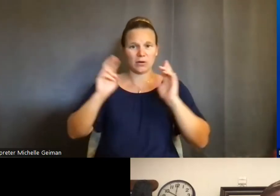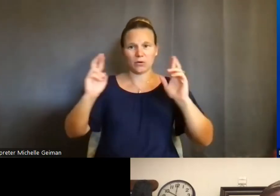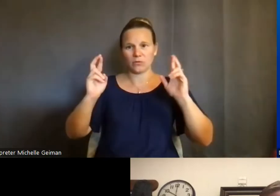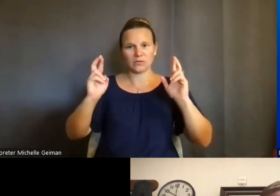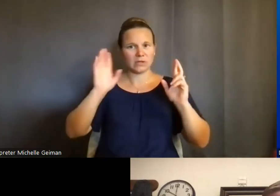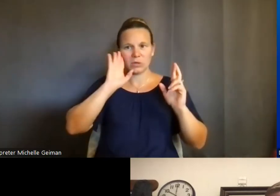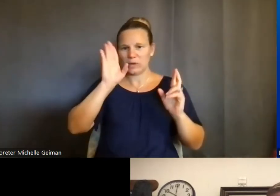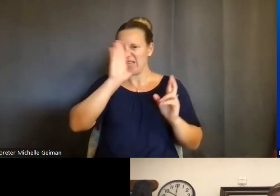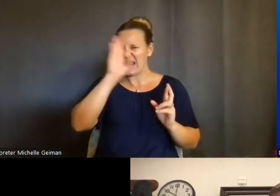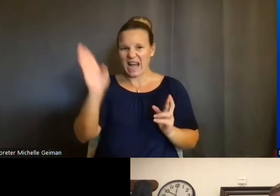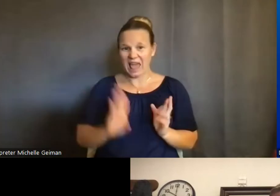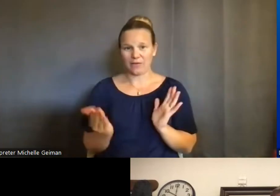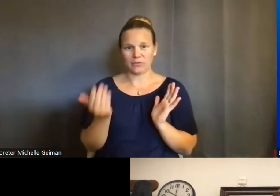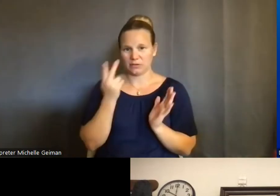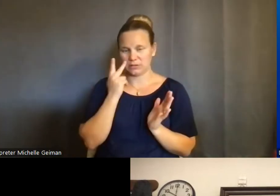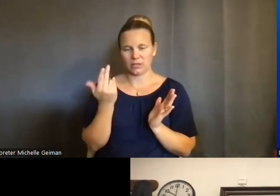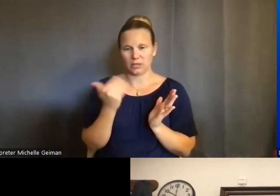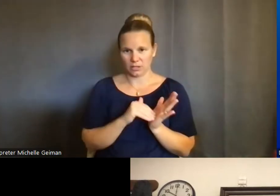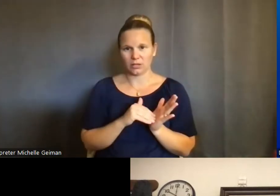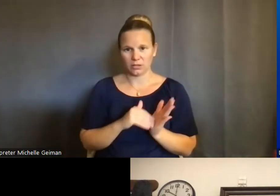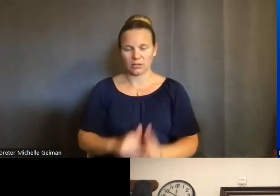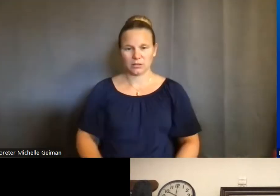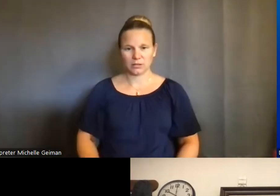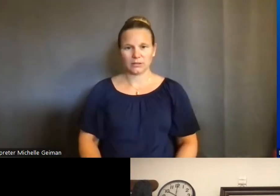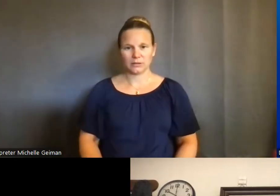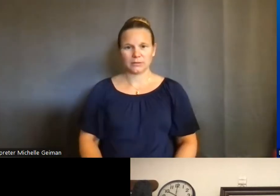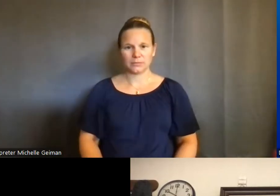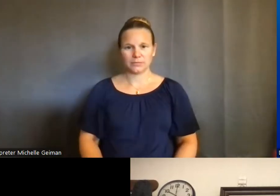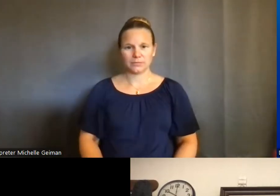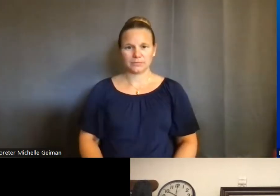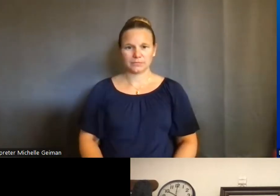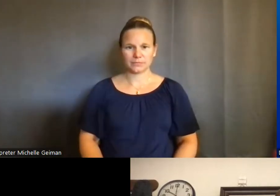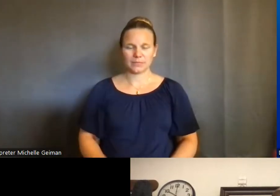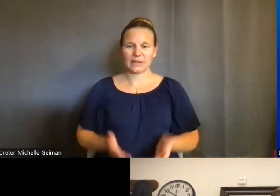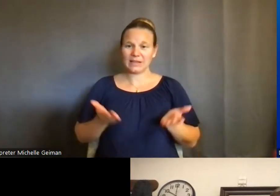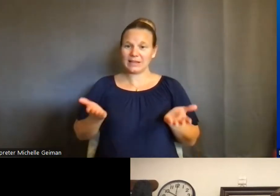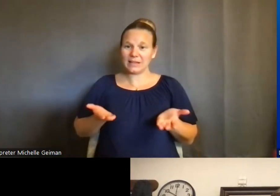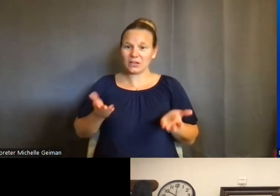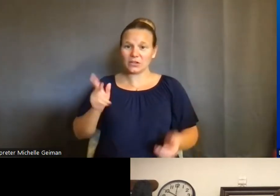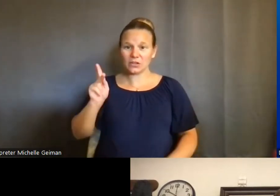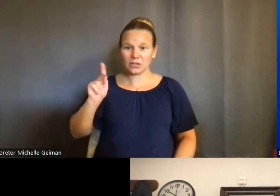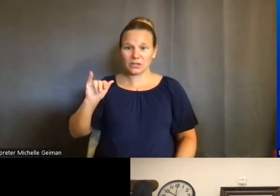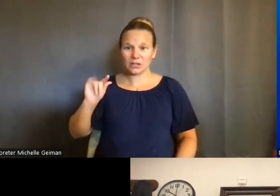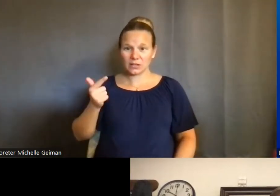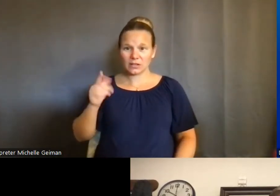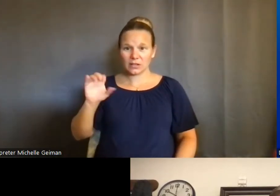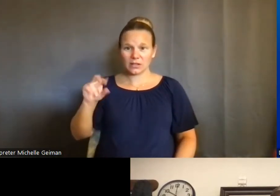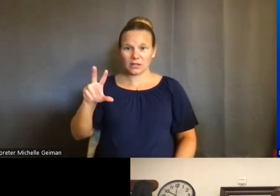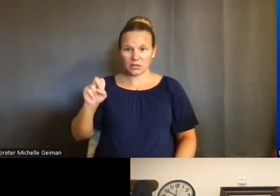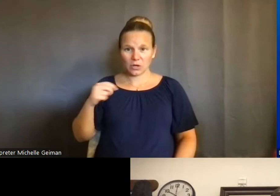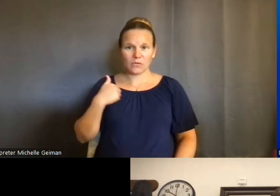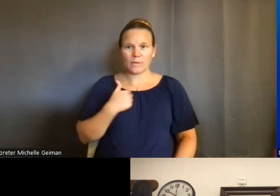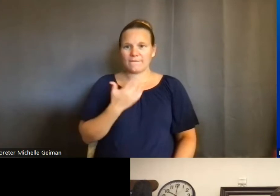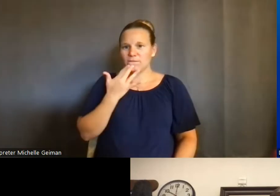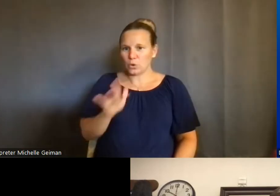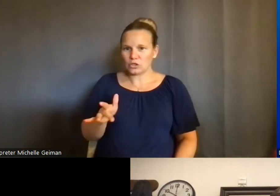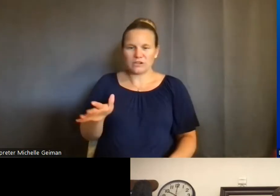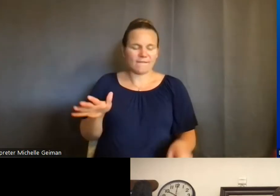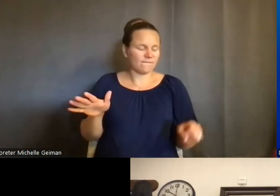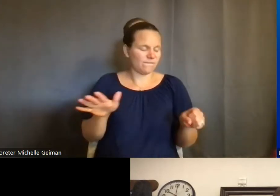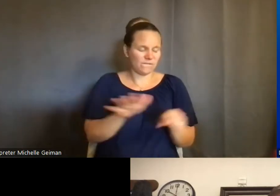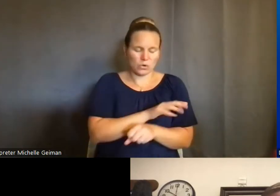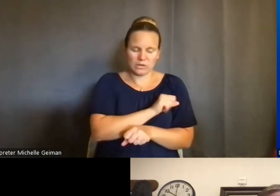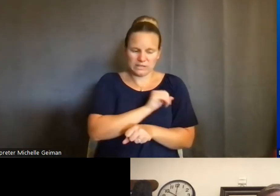again. And we're really, really fortunate here in King Cove to have a fully staffed building. I have teachers in every classroom